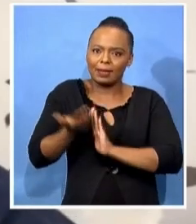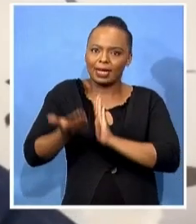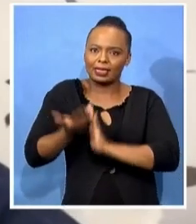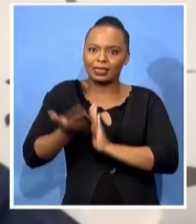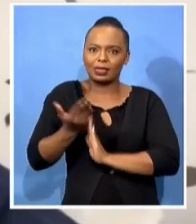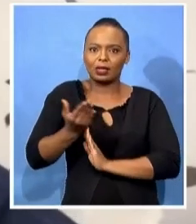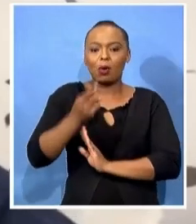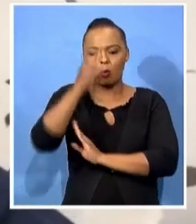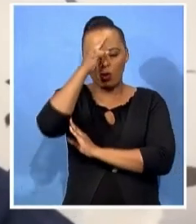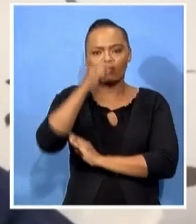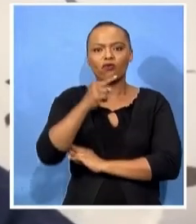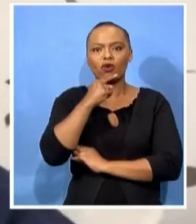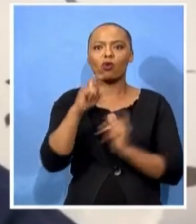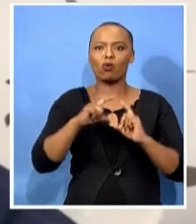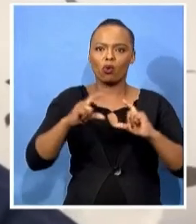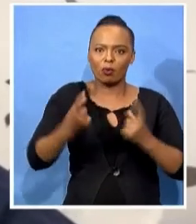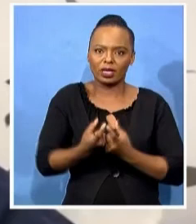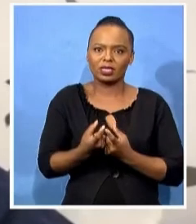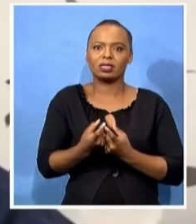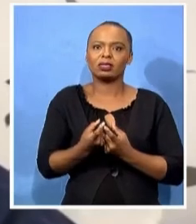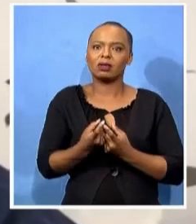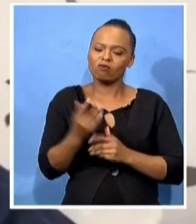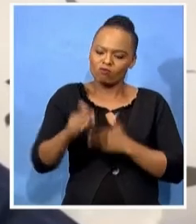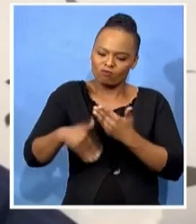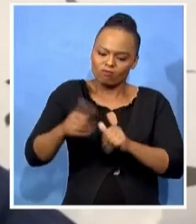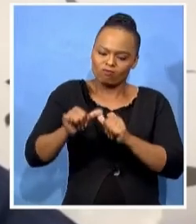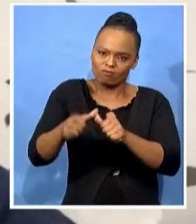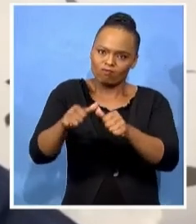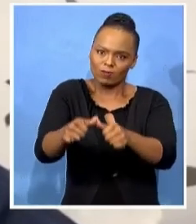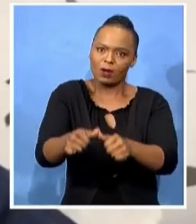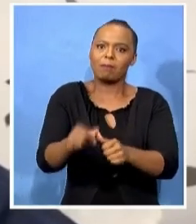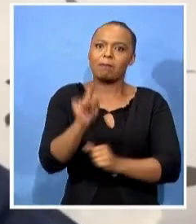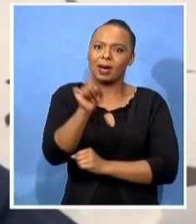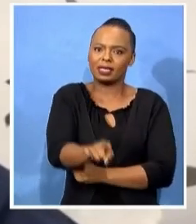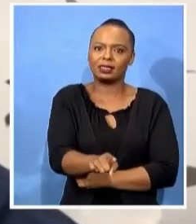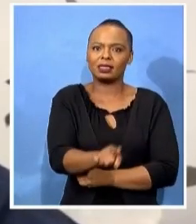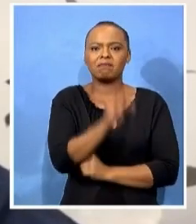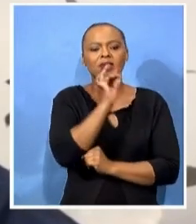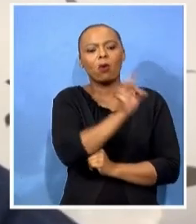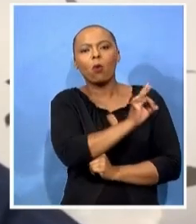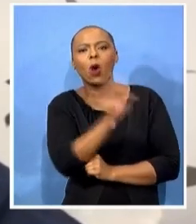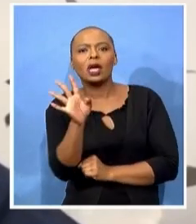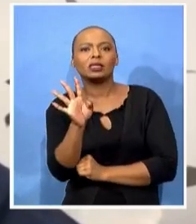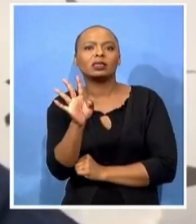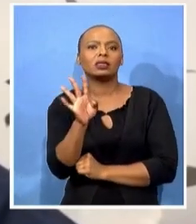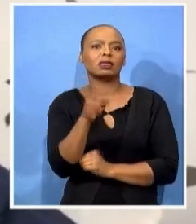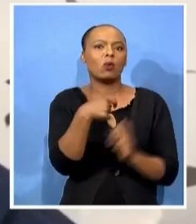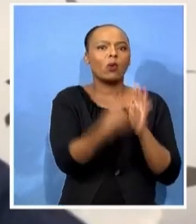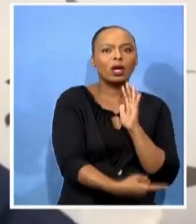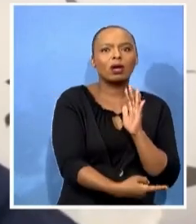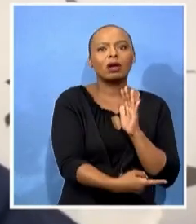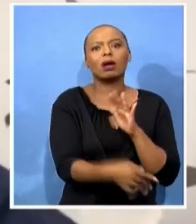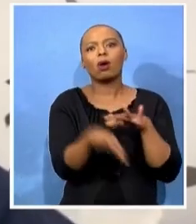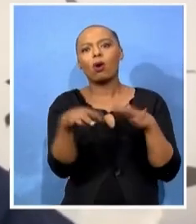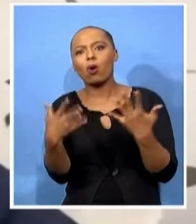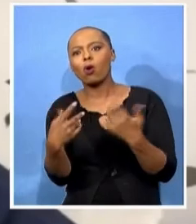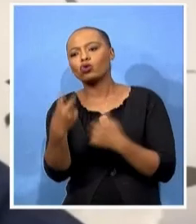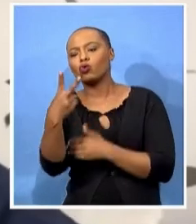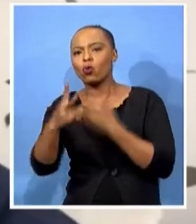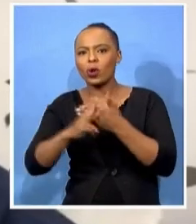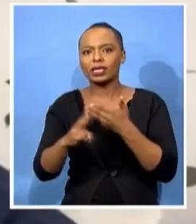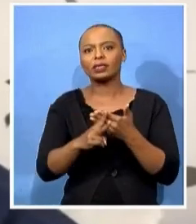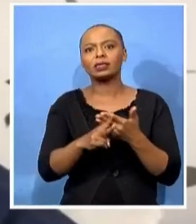We've got to formalize it, whether it is once a week or once every 2 weeks. The reality is that we cannot